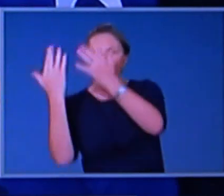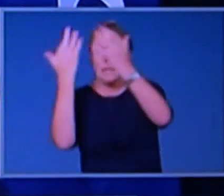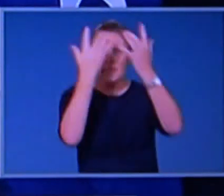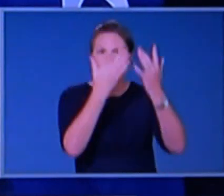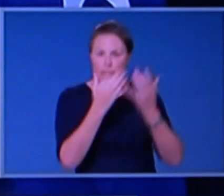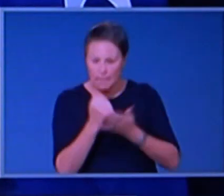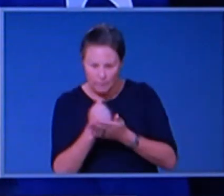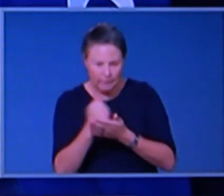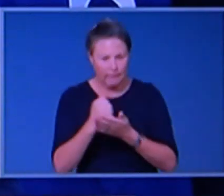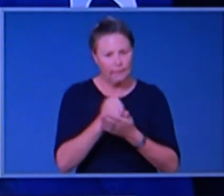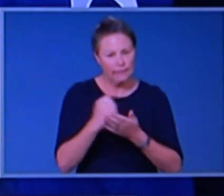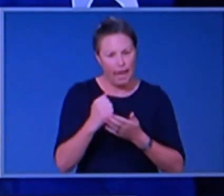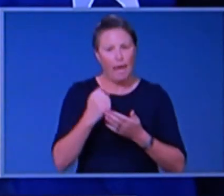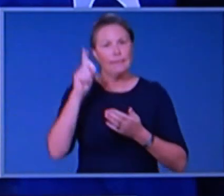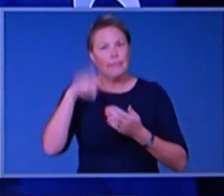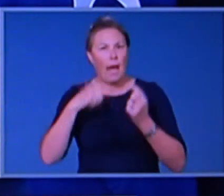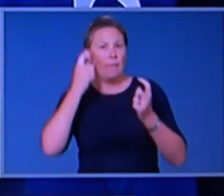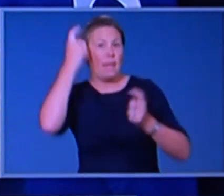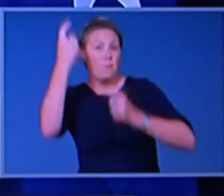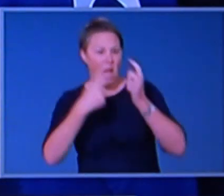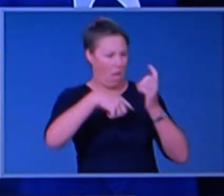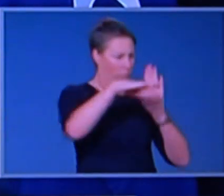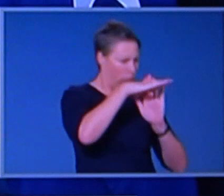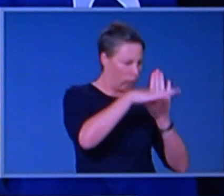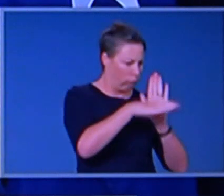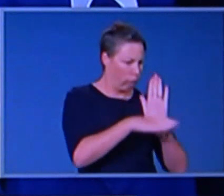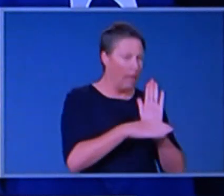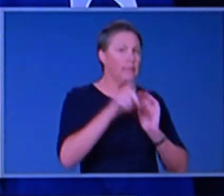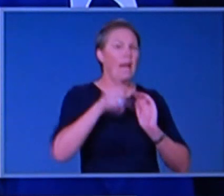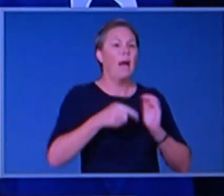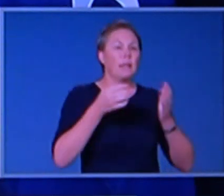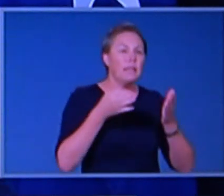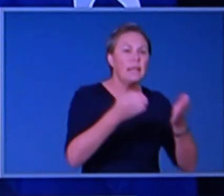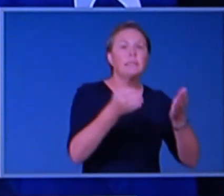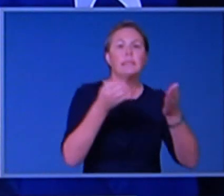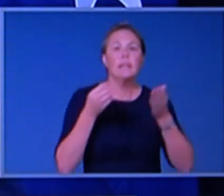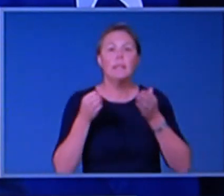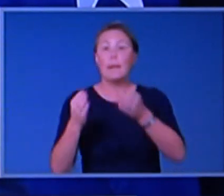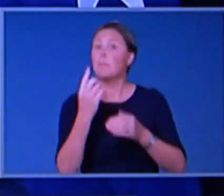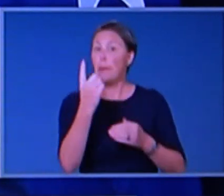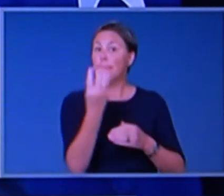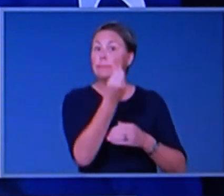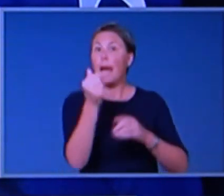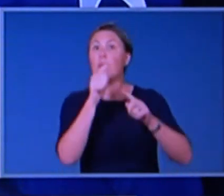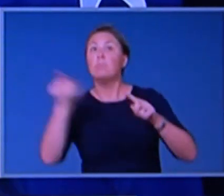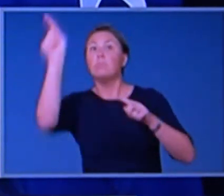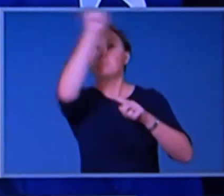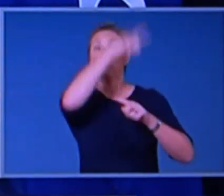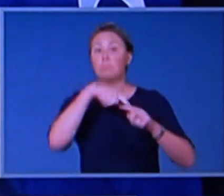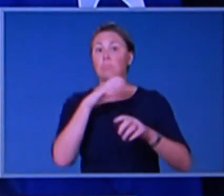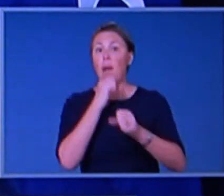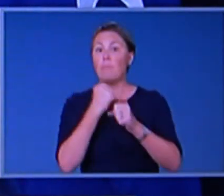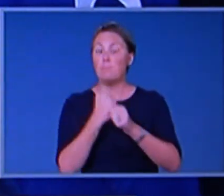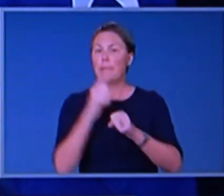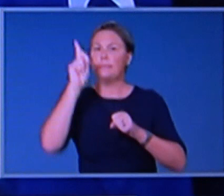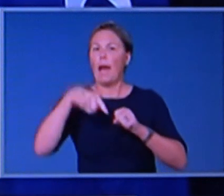restrictions. We are, though, I confirm, seeing states and territories individually waiving various parts of the restrictions they have put in